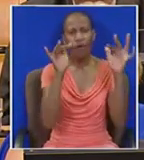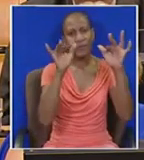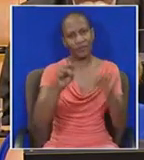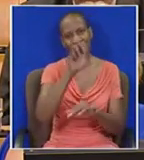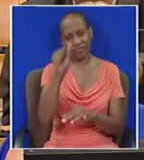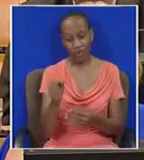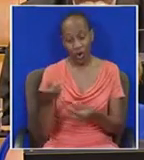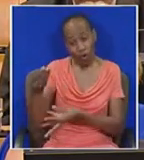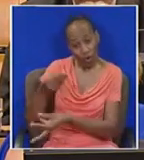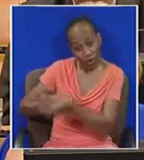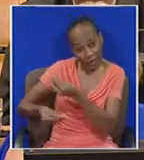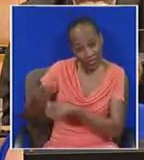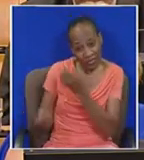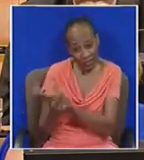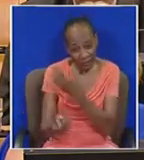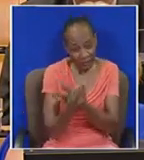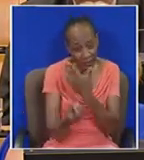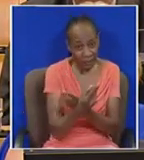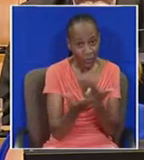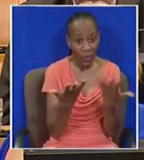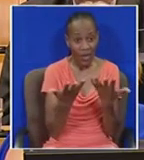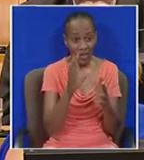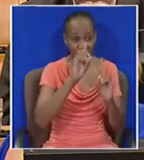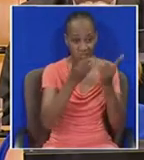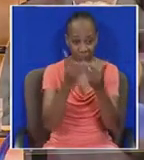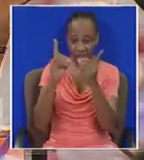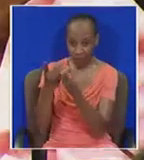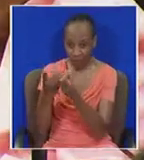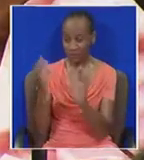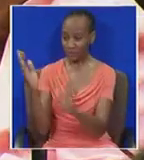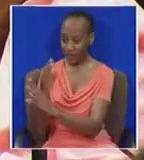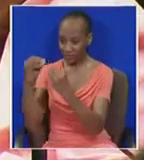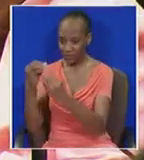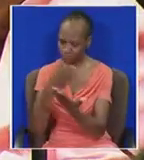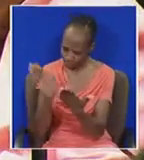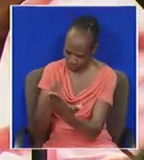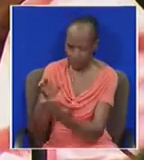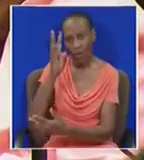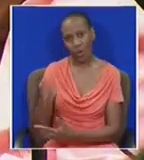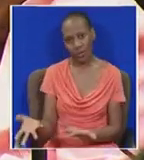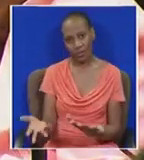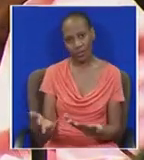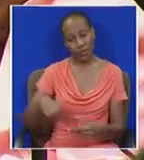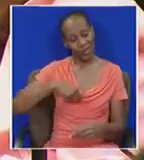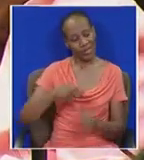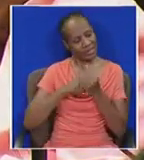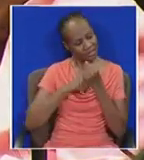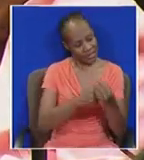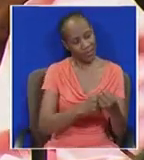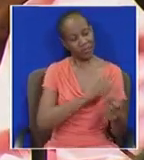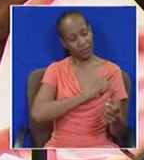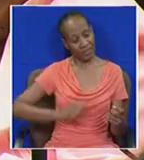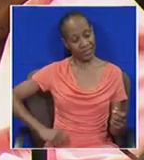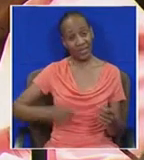out corrupt tendencies in the public and private sectors. We echo the sentiments shared by